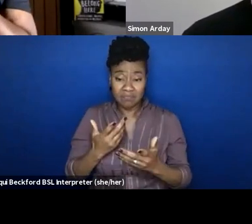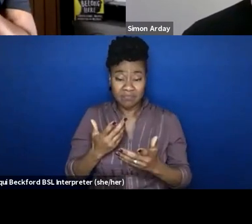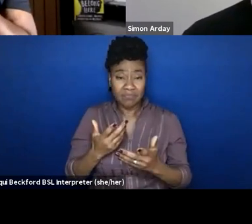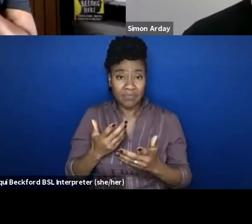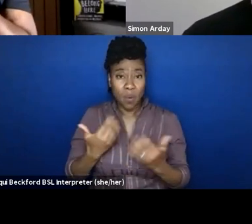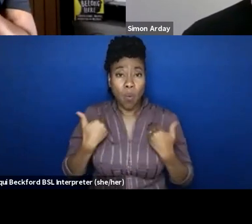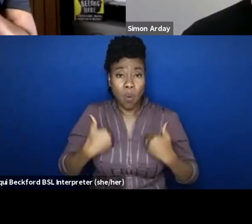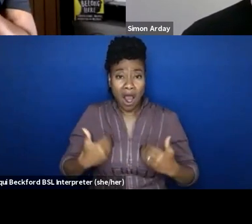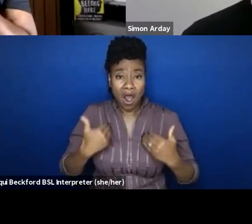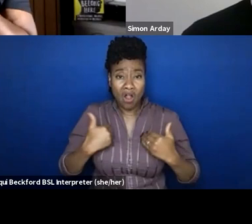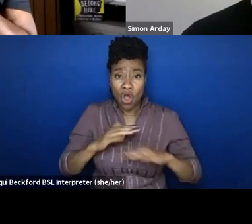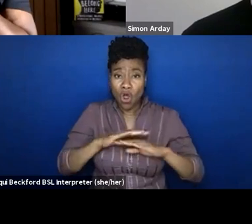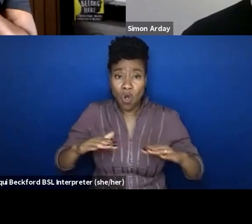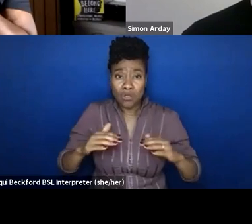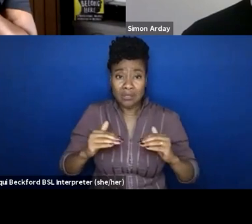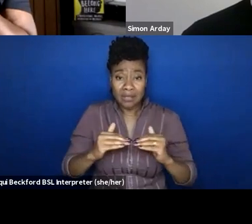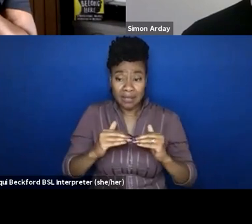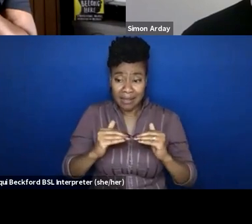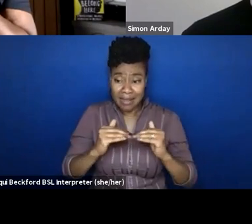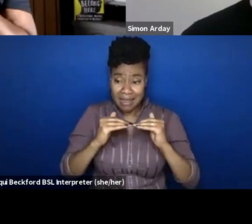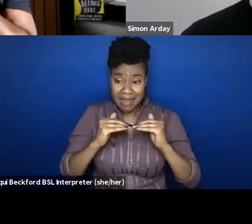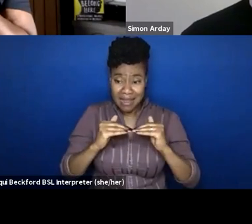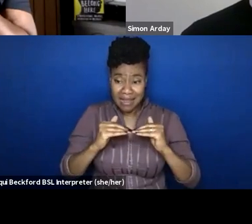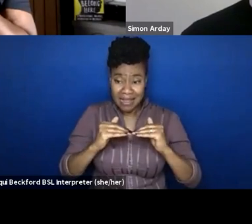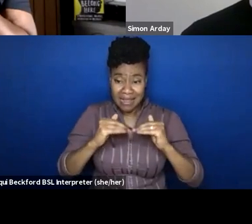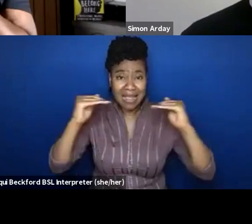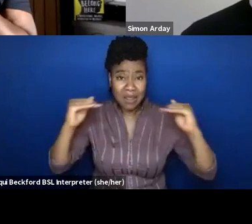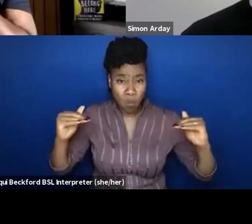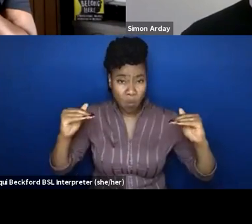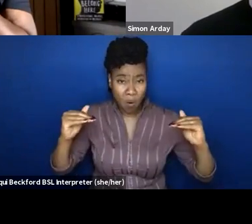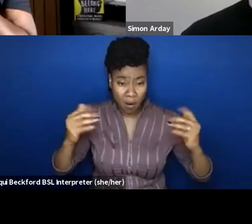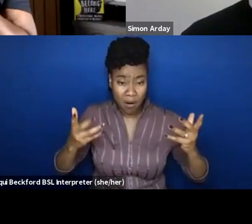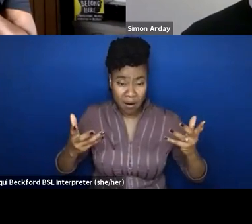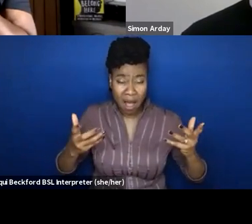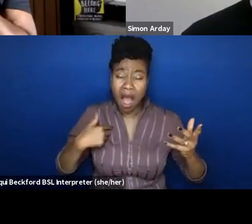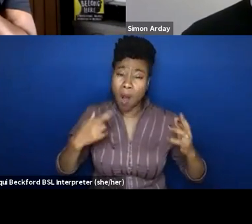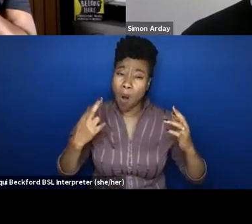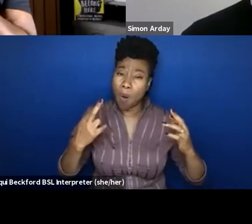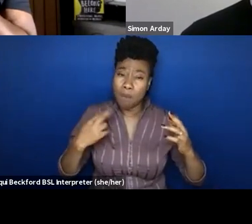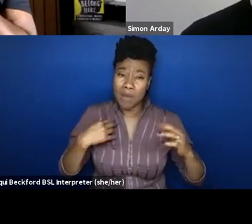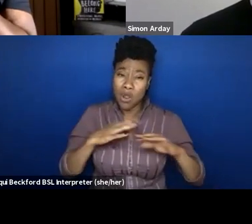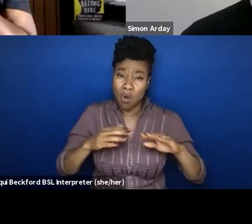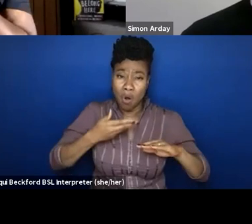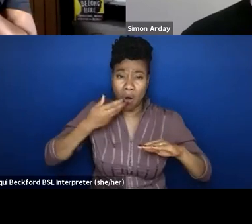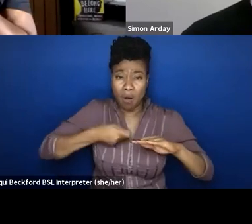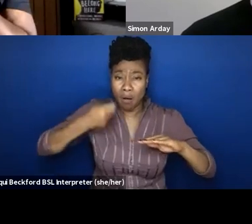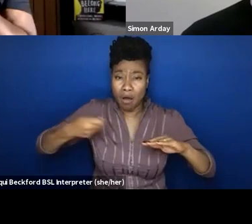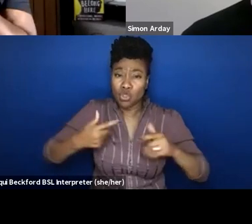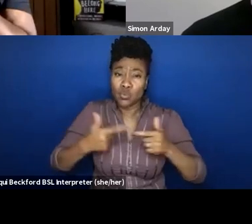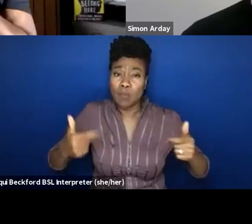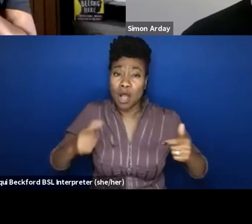hope I'm not ranting too much, but yeah, I think things have changed a little bit from your time with regards to